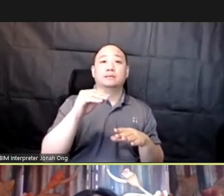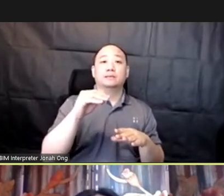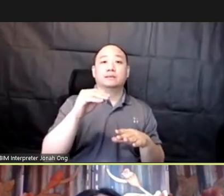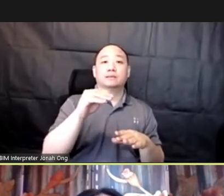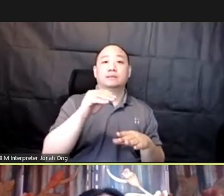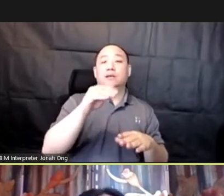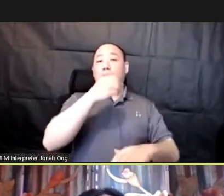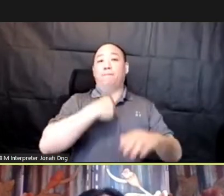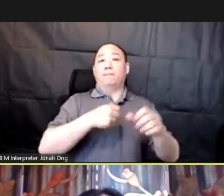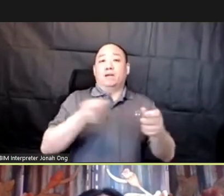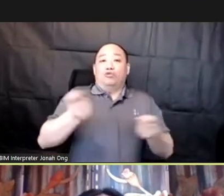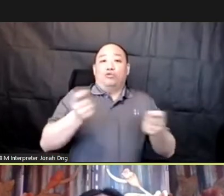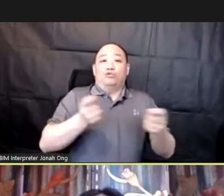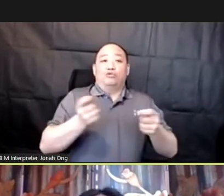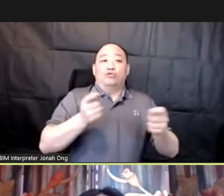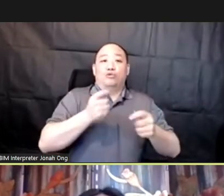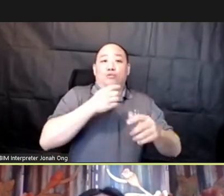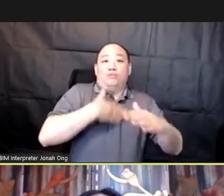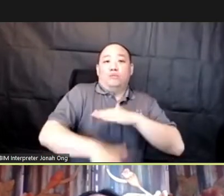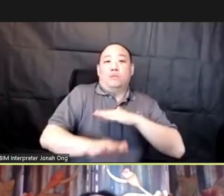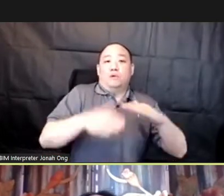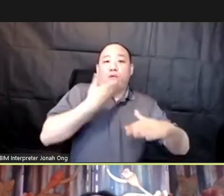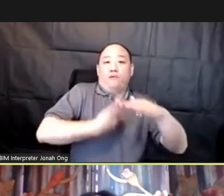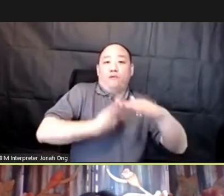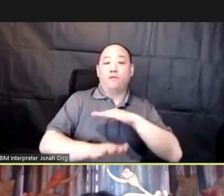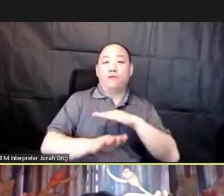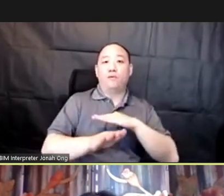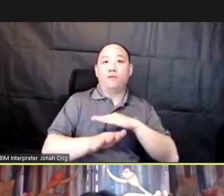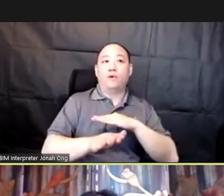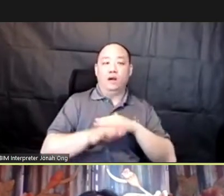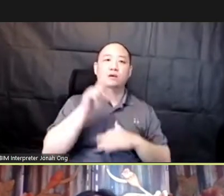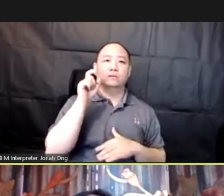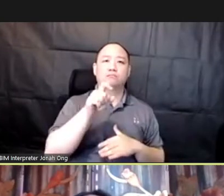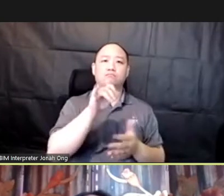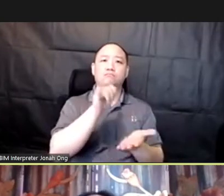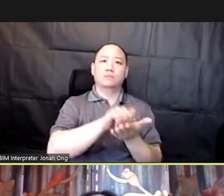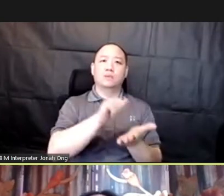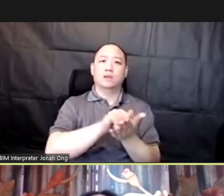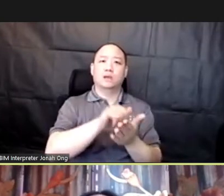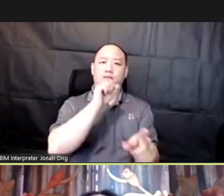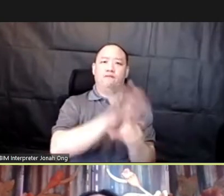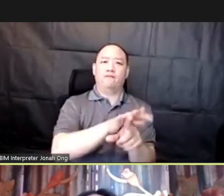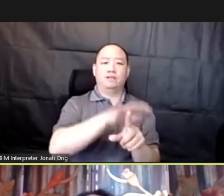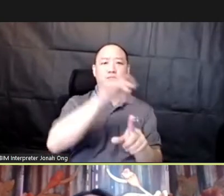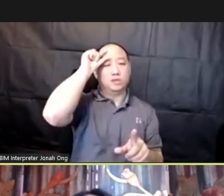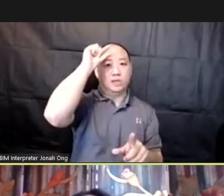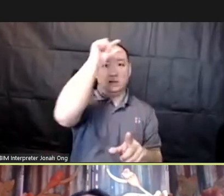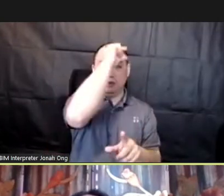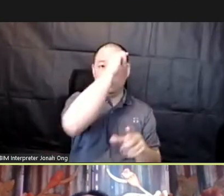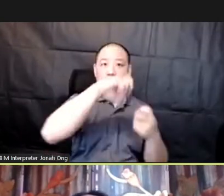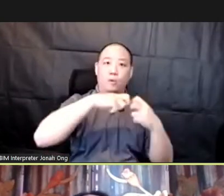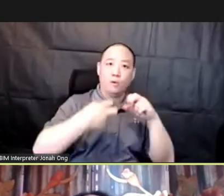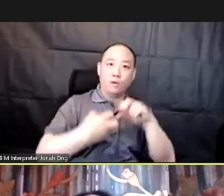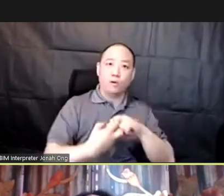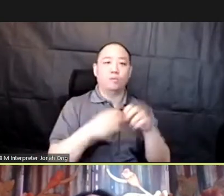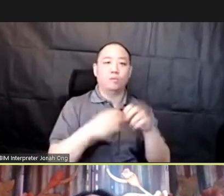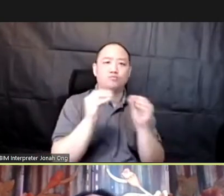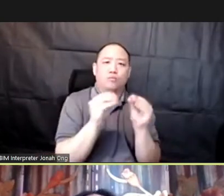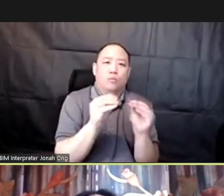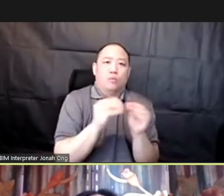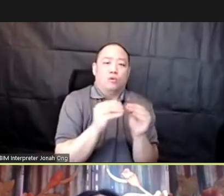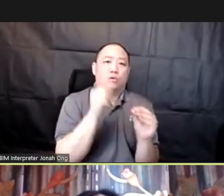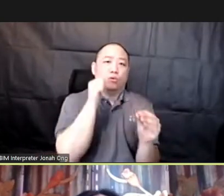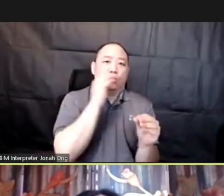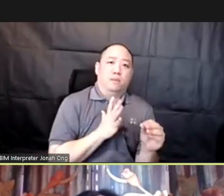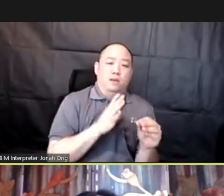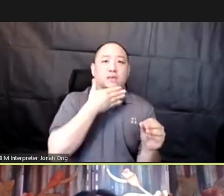birth control and you talk about knowing about protection, that does affect gender equality as well, right? Because if more women or more young girls